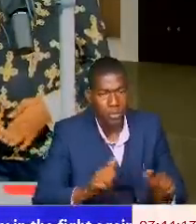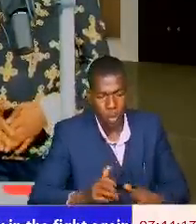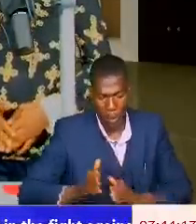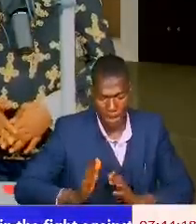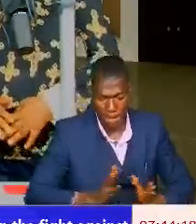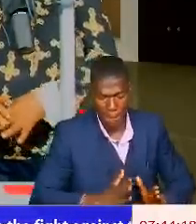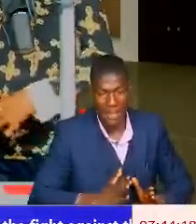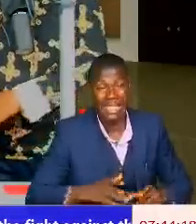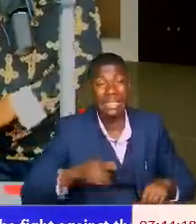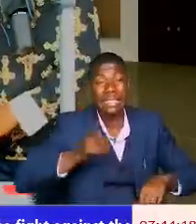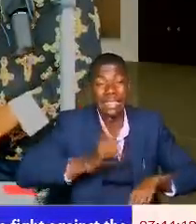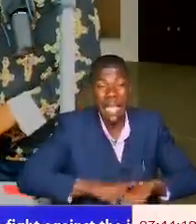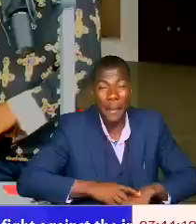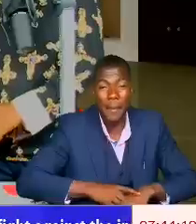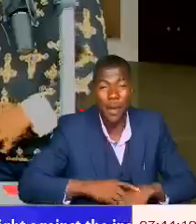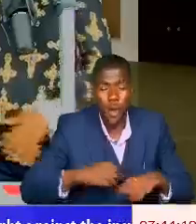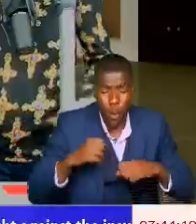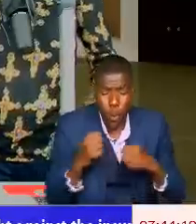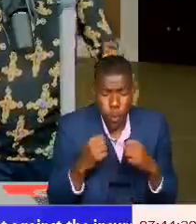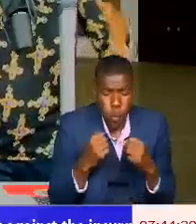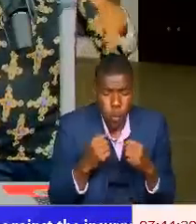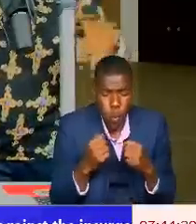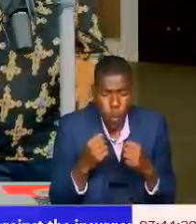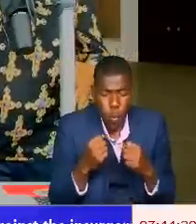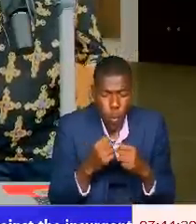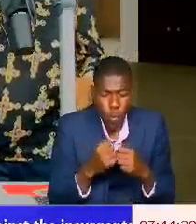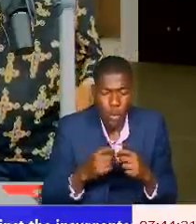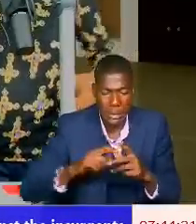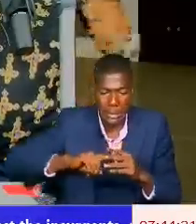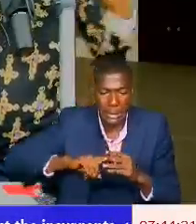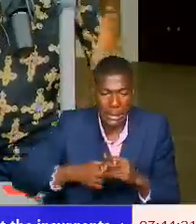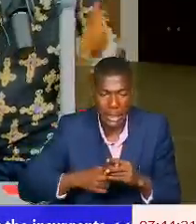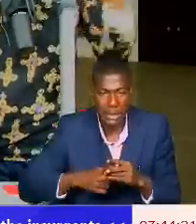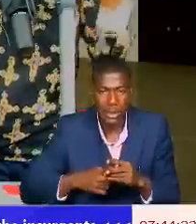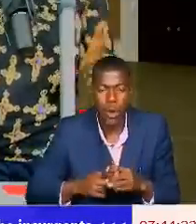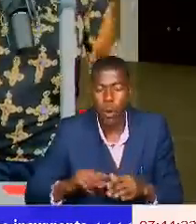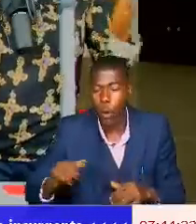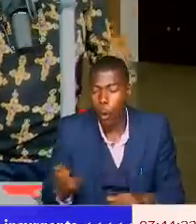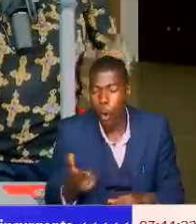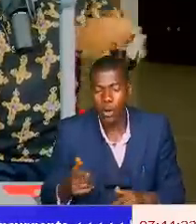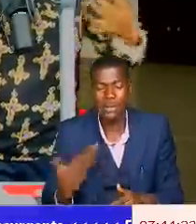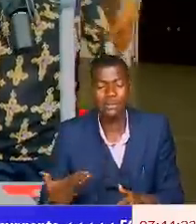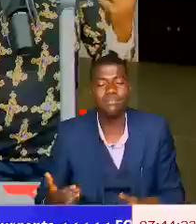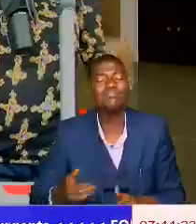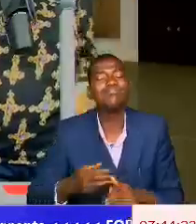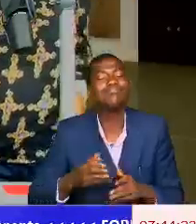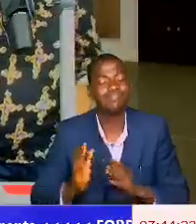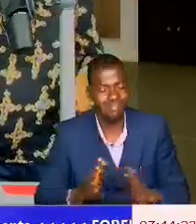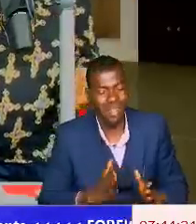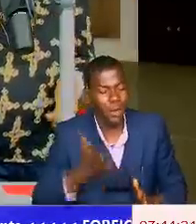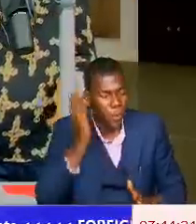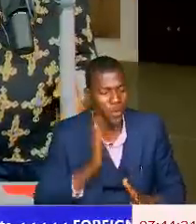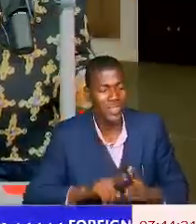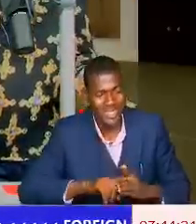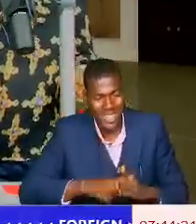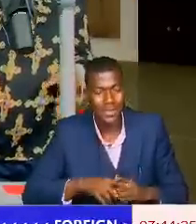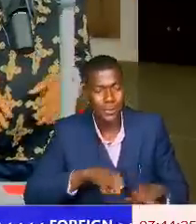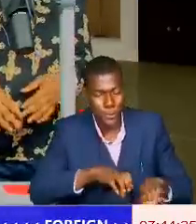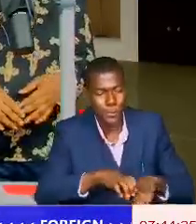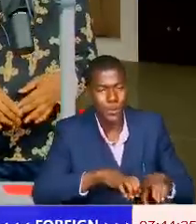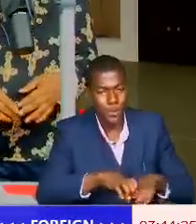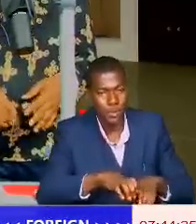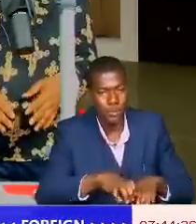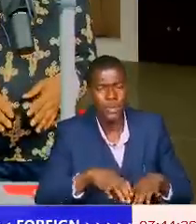As soon as that winter pass, where summer come reach, all the thing where they done their plan, now they go implement. I take that